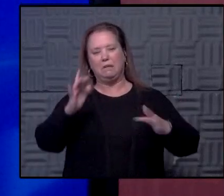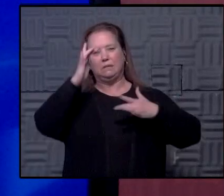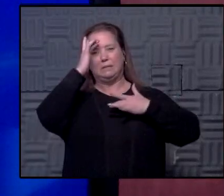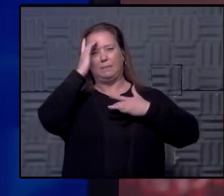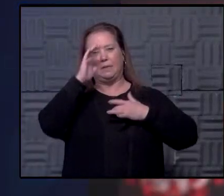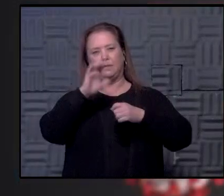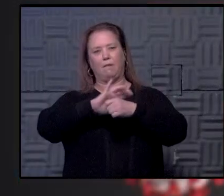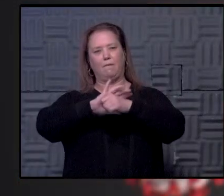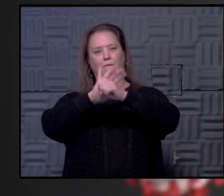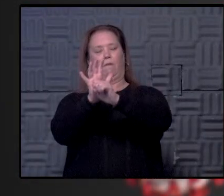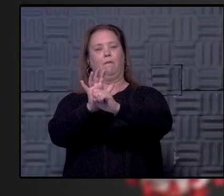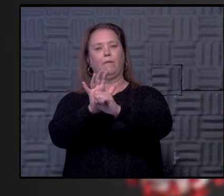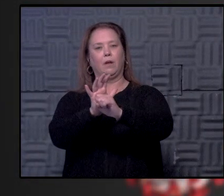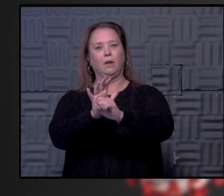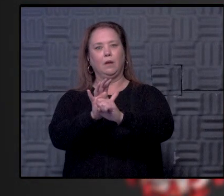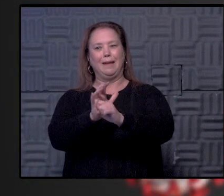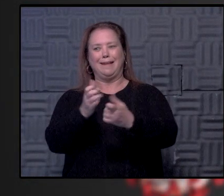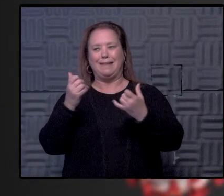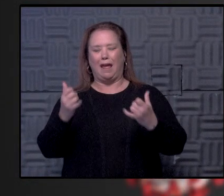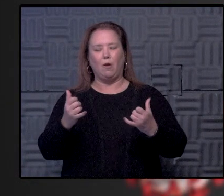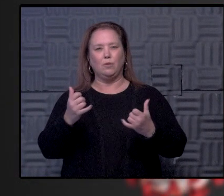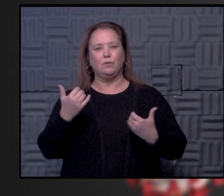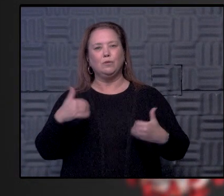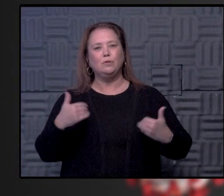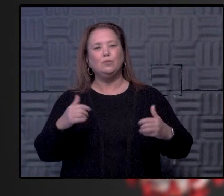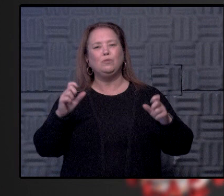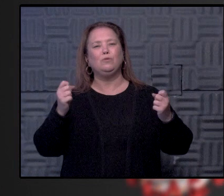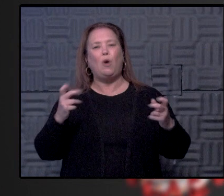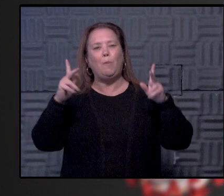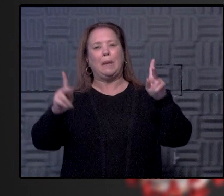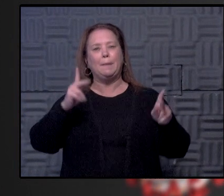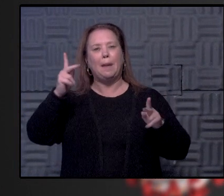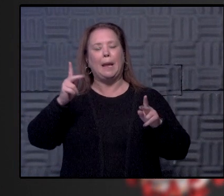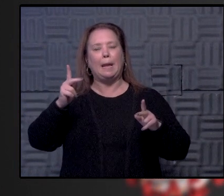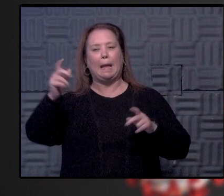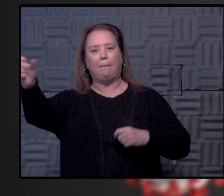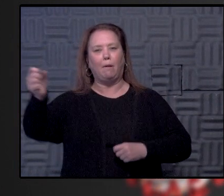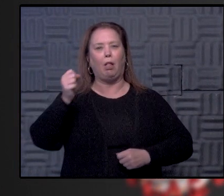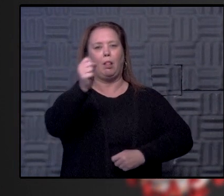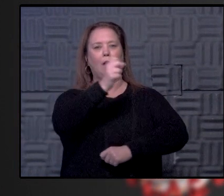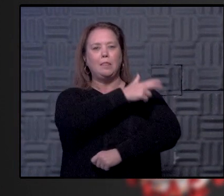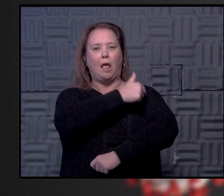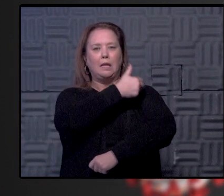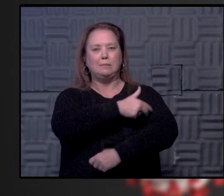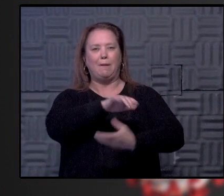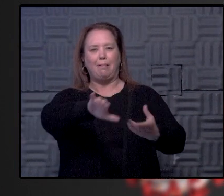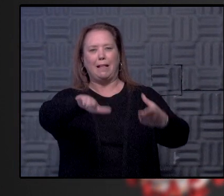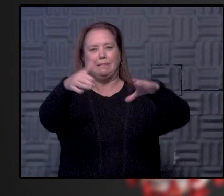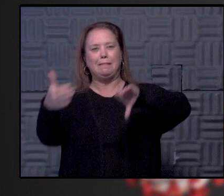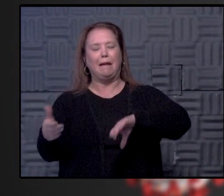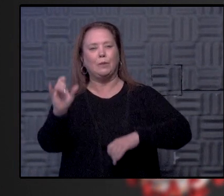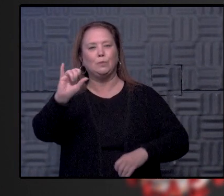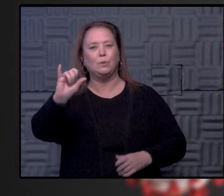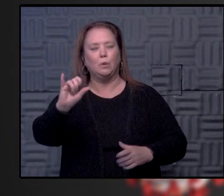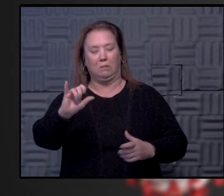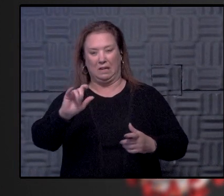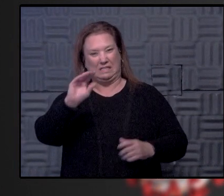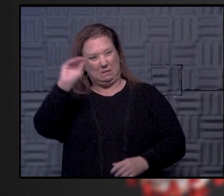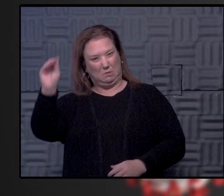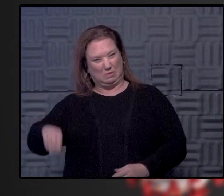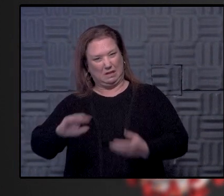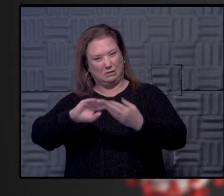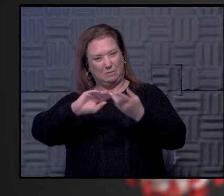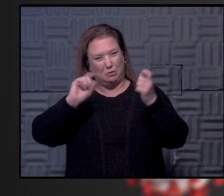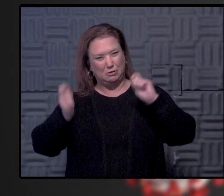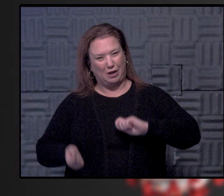COVID-19, with so many being hospitalized and dying. Has that percentage changed? What do you guys think? Because I'm not